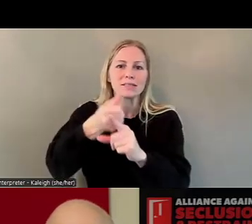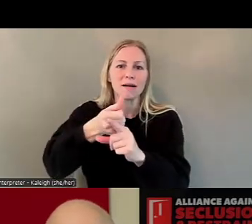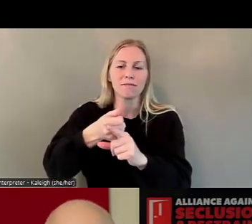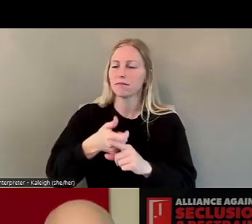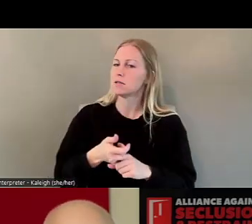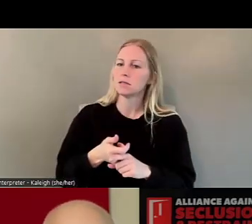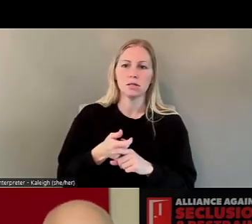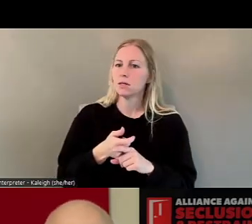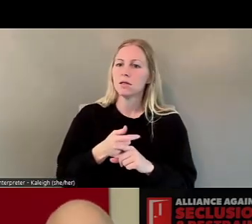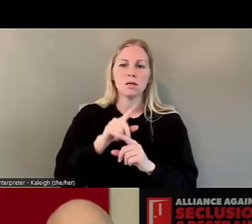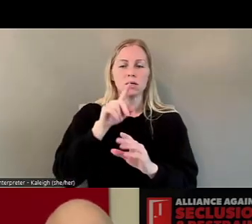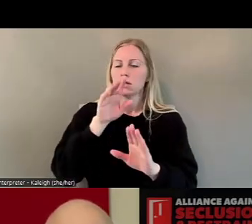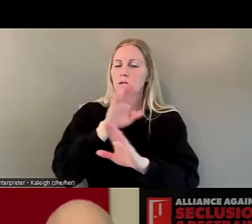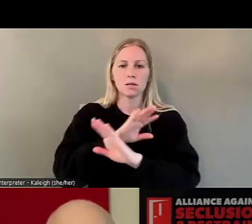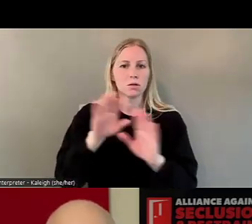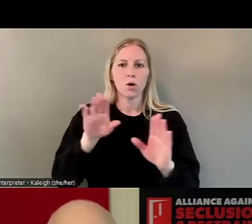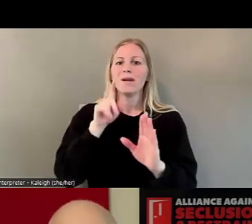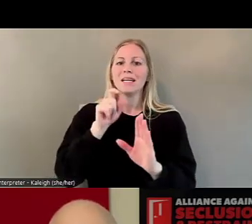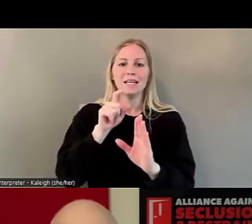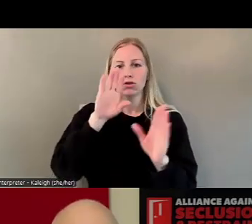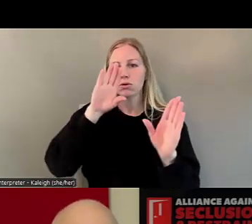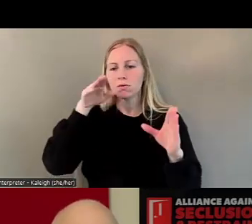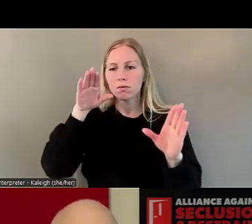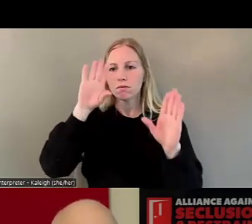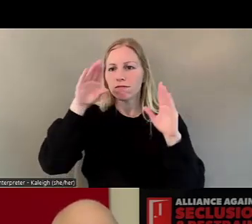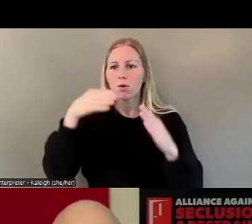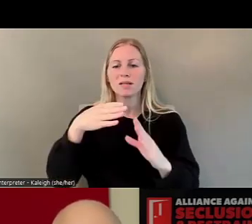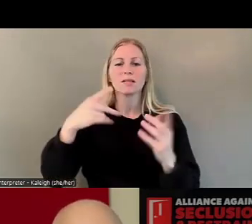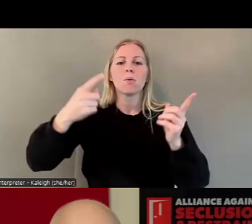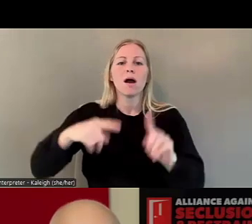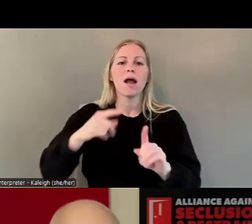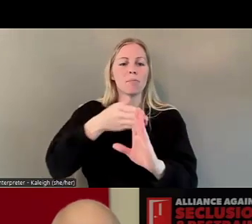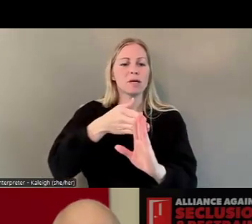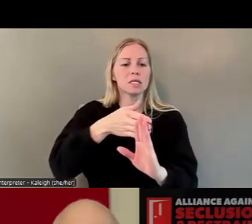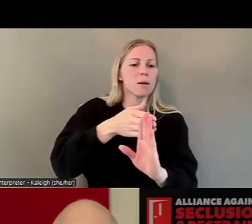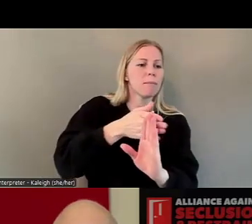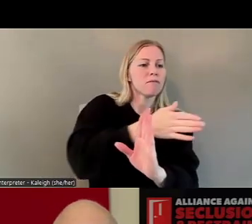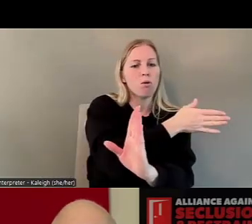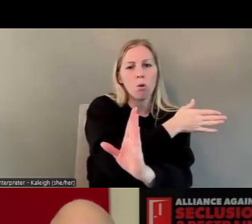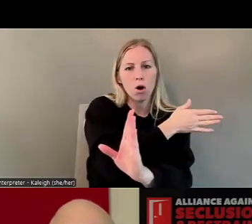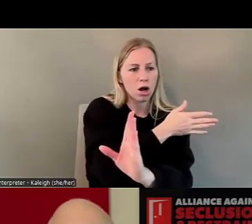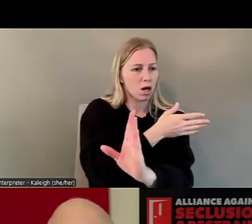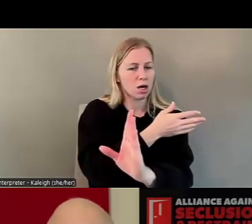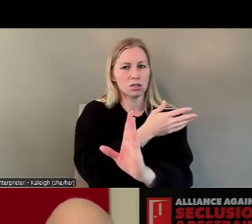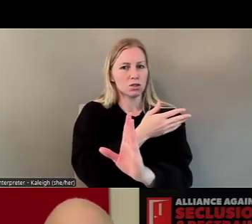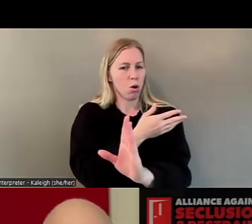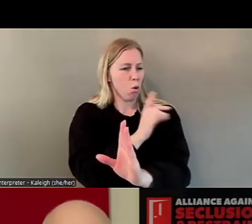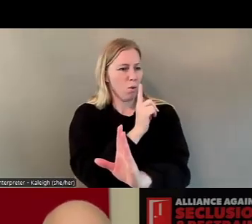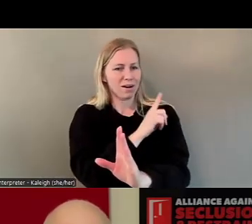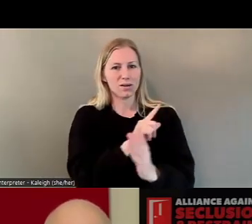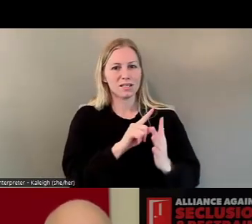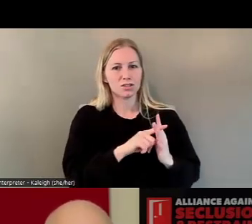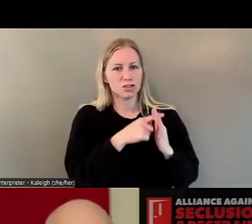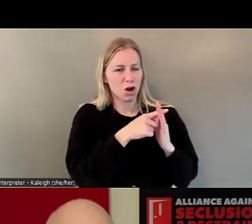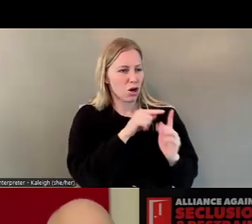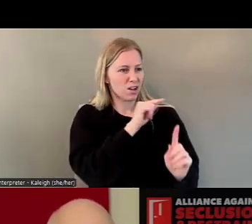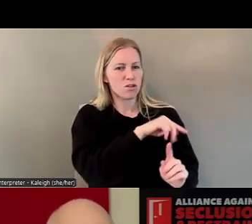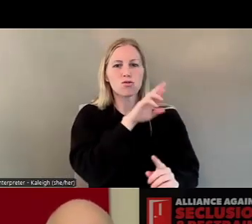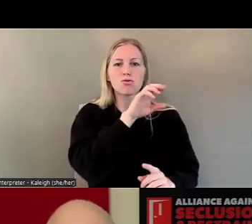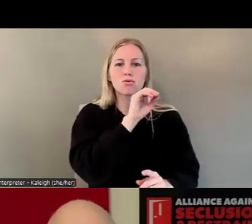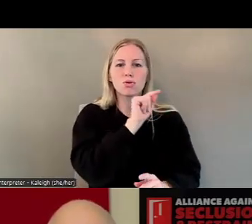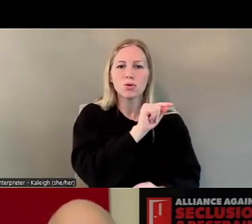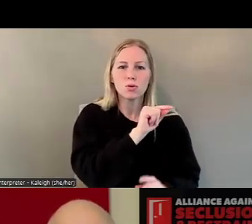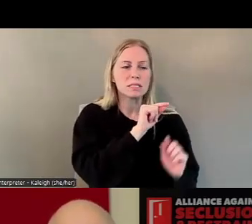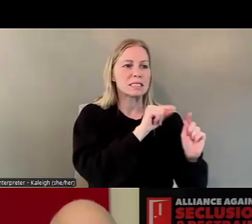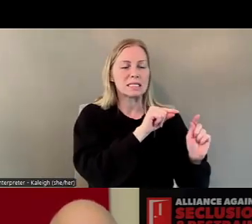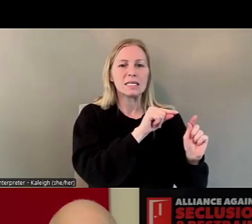need to focus upstream. We need to understand kind of the origins of the behavior. We need to understand what is really beneath the behavior.